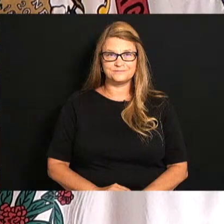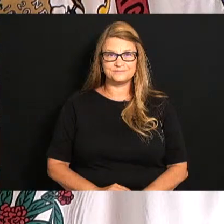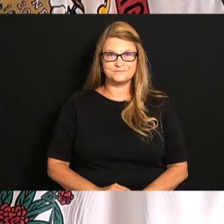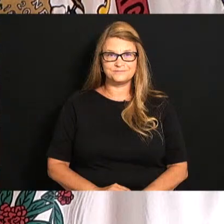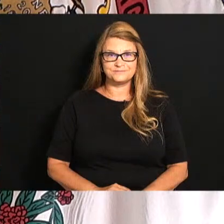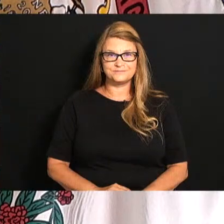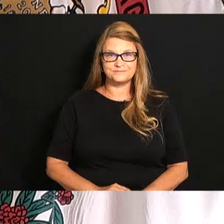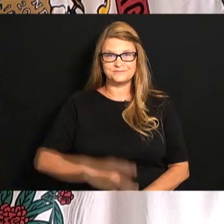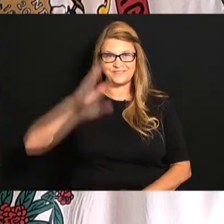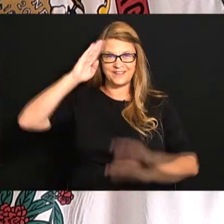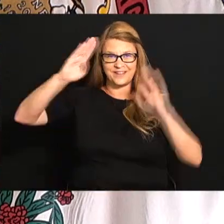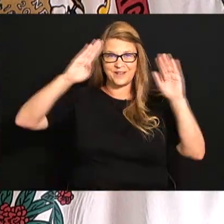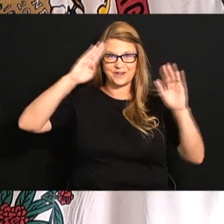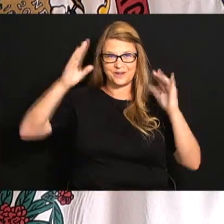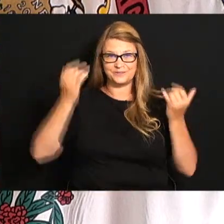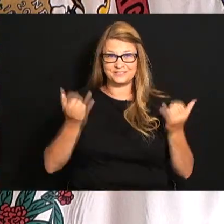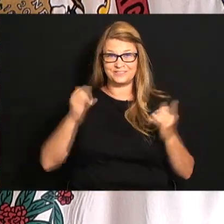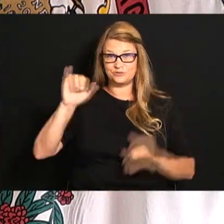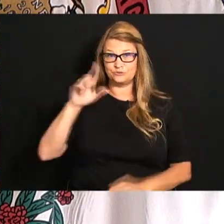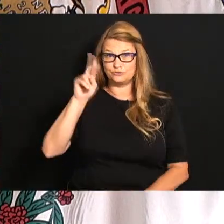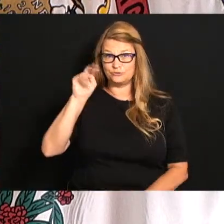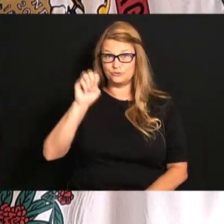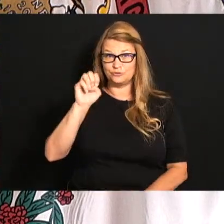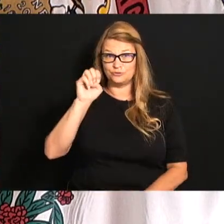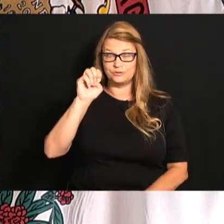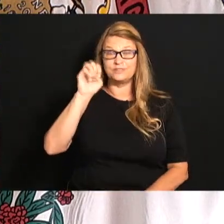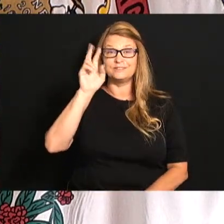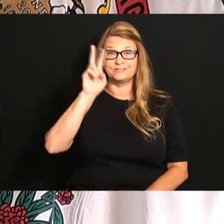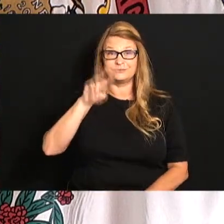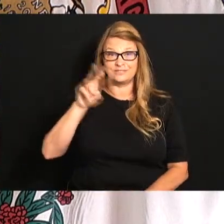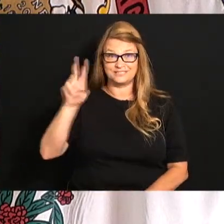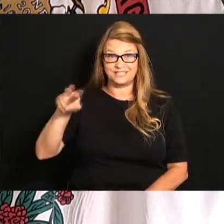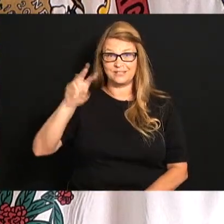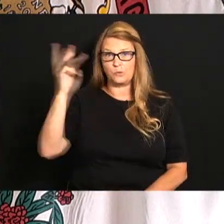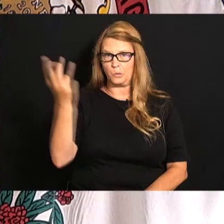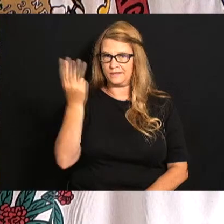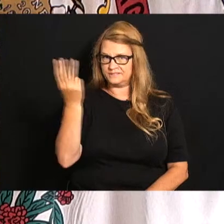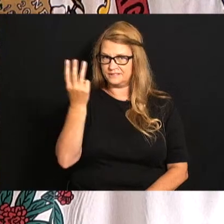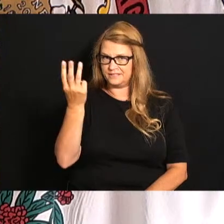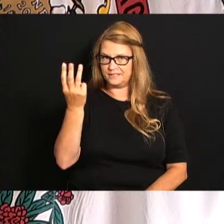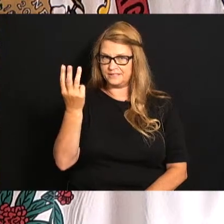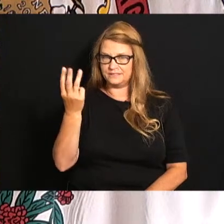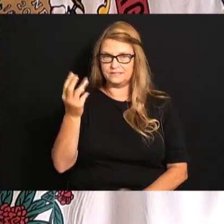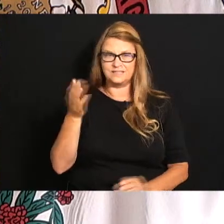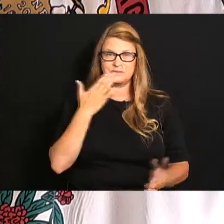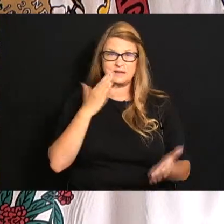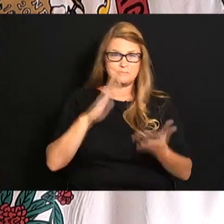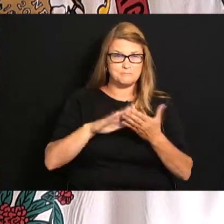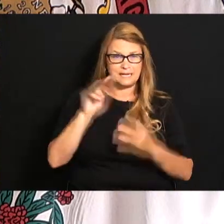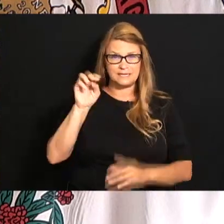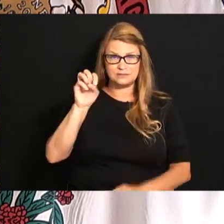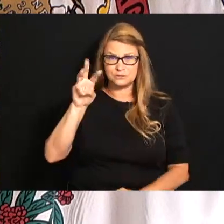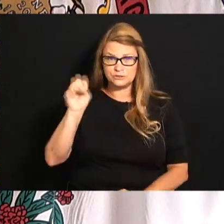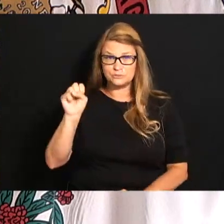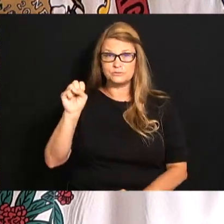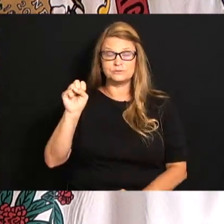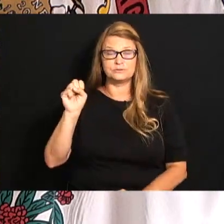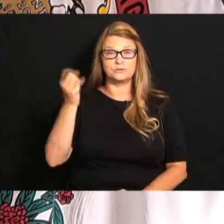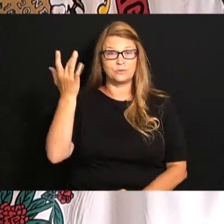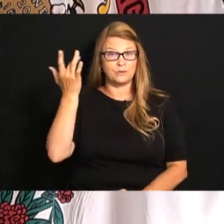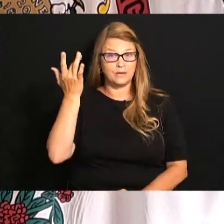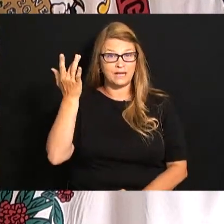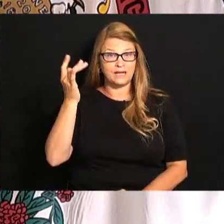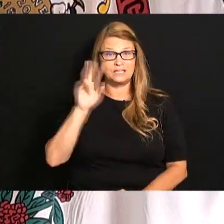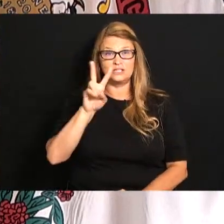Hello, everyone. It's June the 22nd on Wednesday. This is terrible news, for we've lost 2